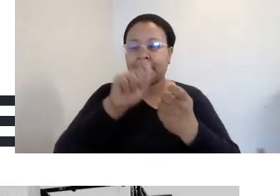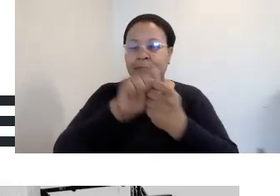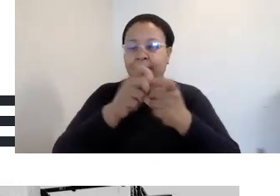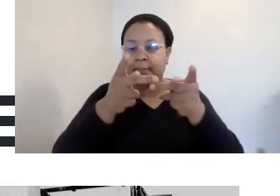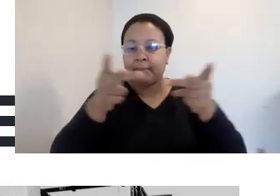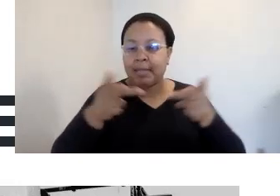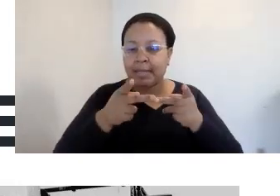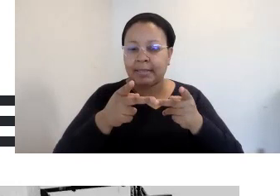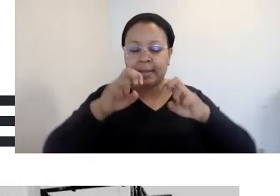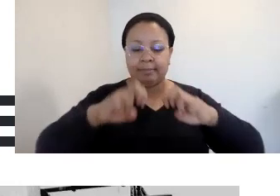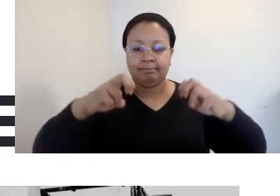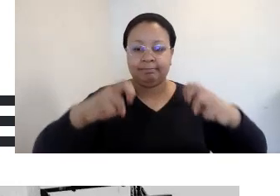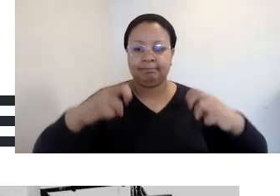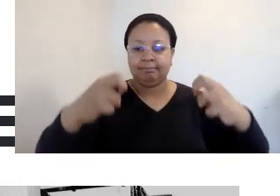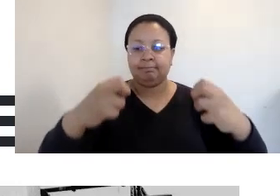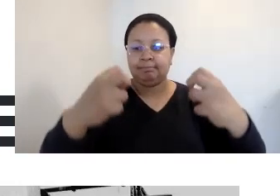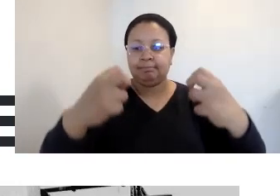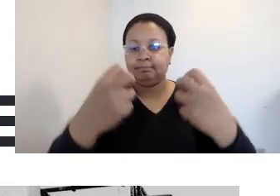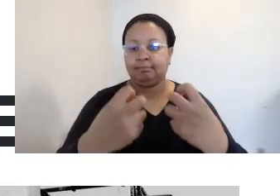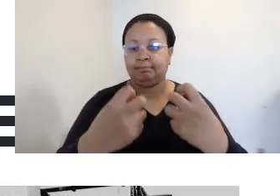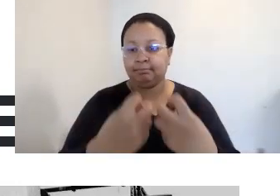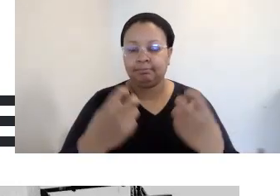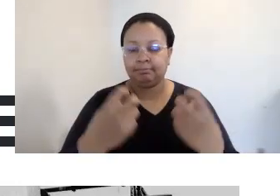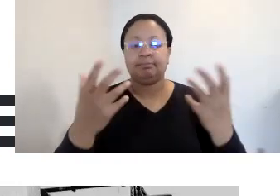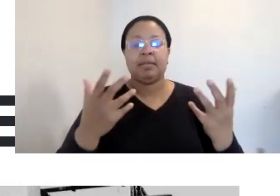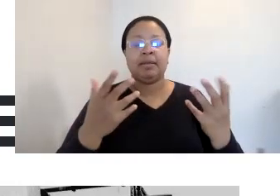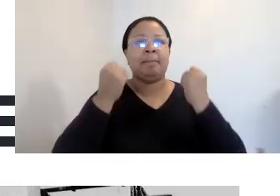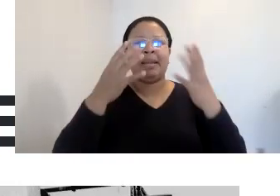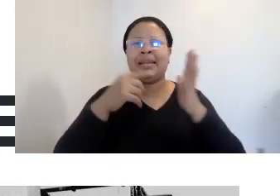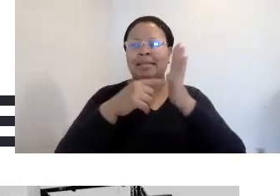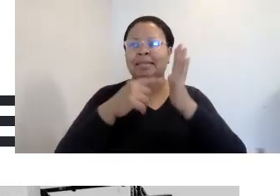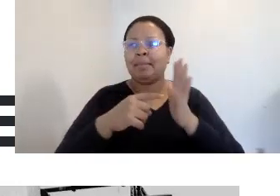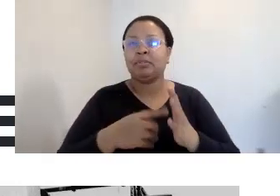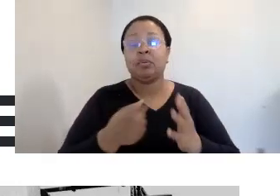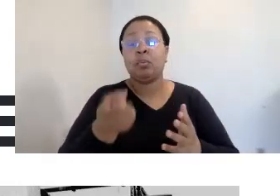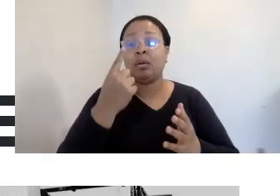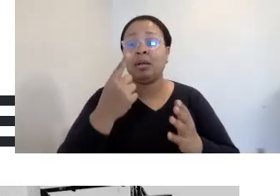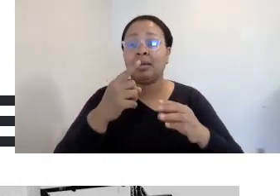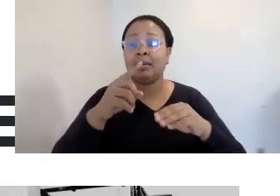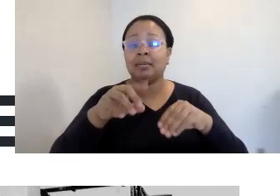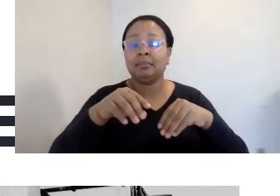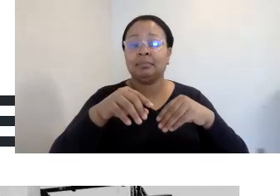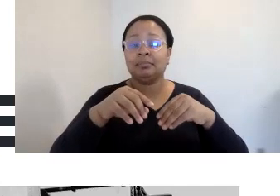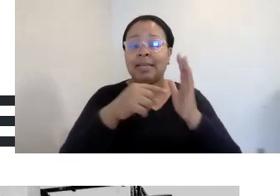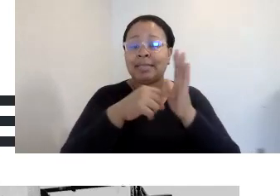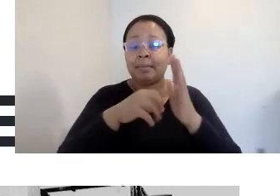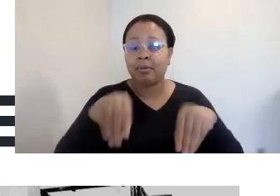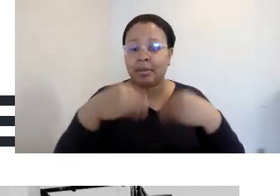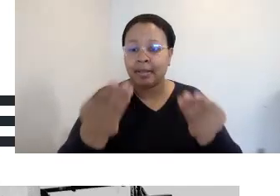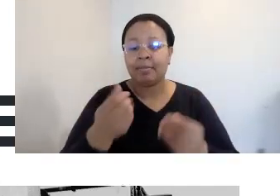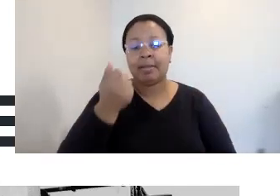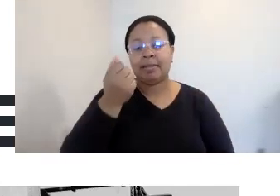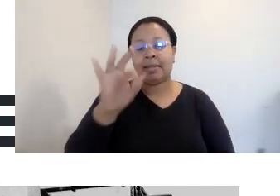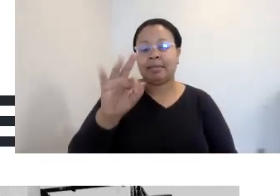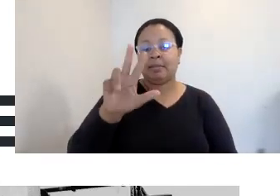There have been a number of examples of sit-ins throughout the years. I'll just give you one right now. For example, in